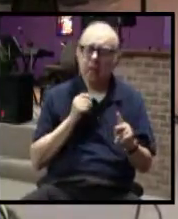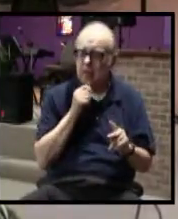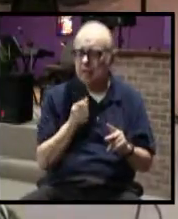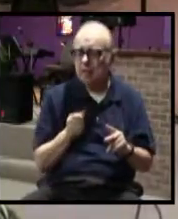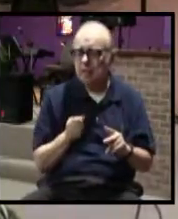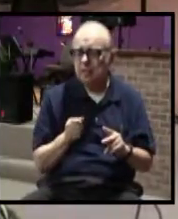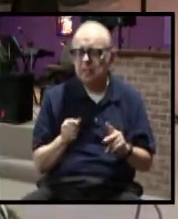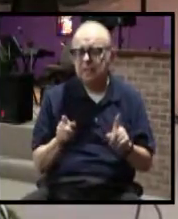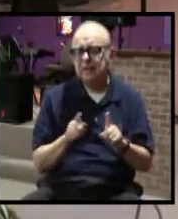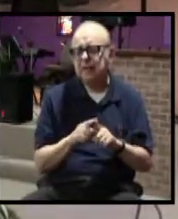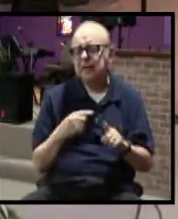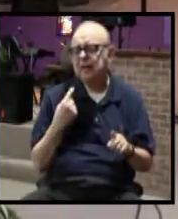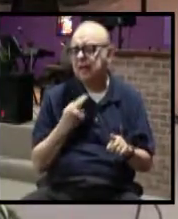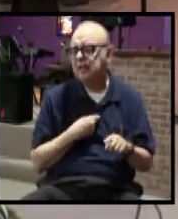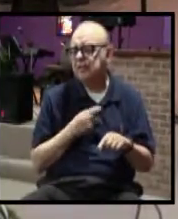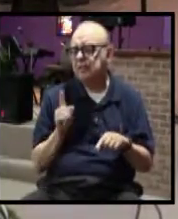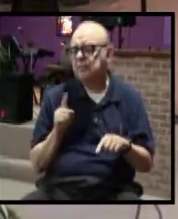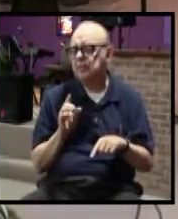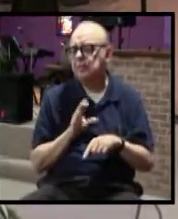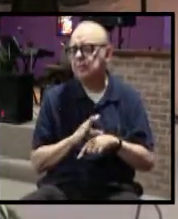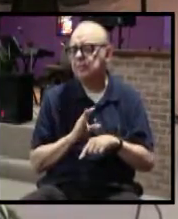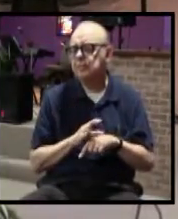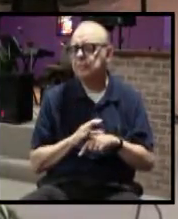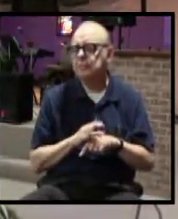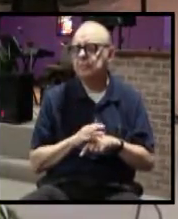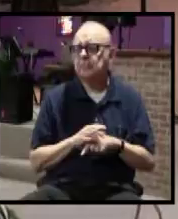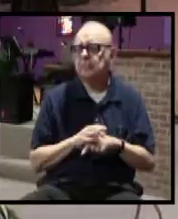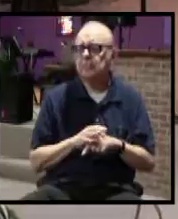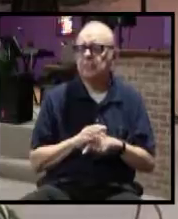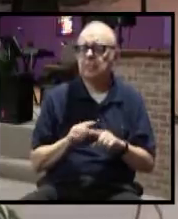to those people who are kind of like us in church.